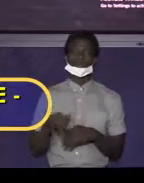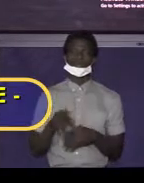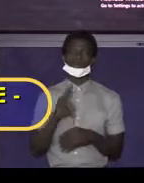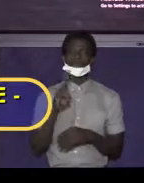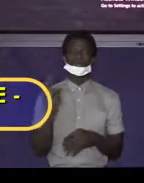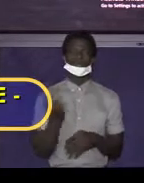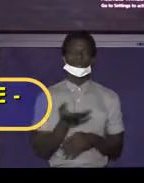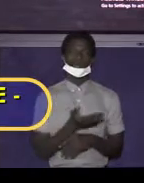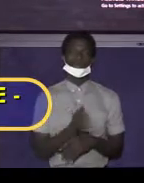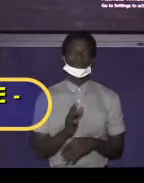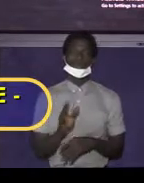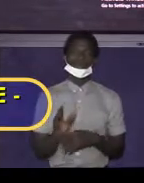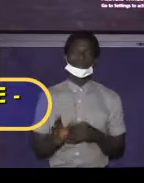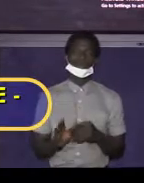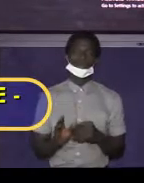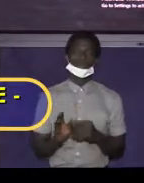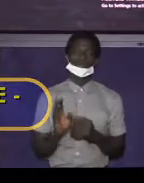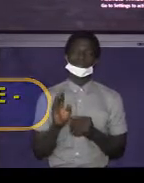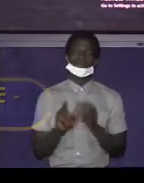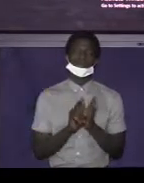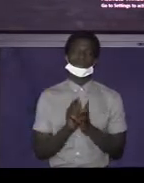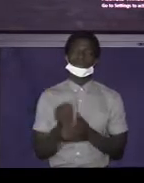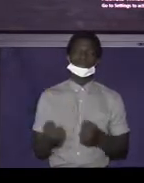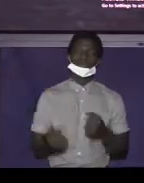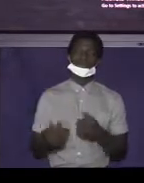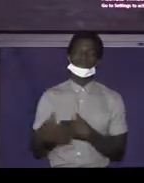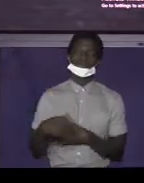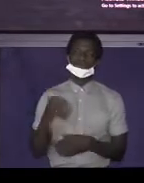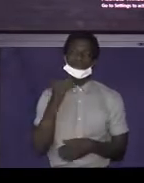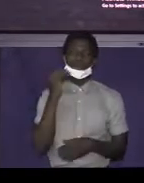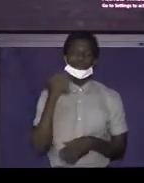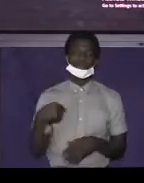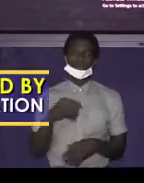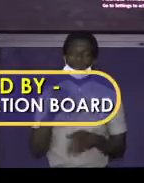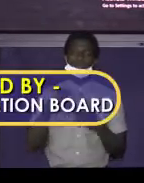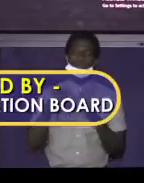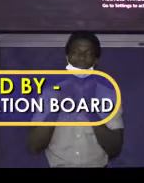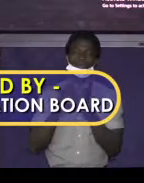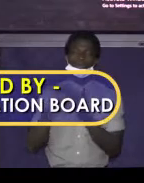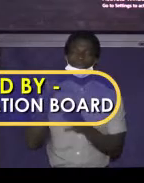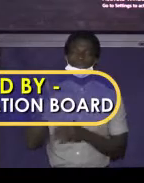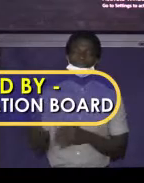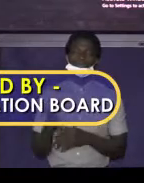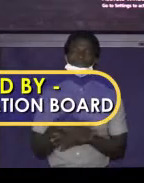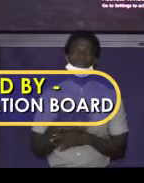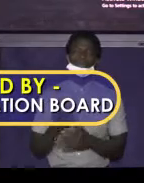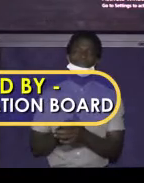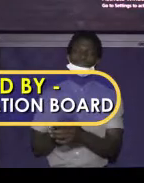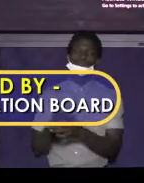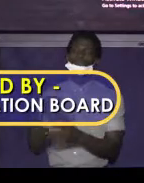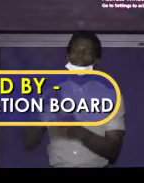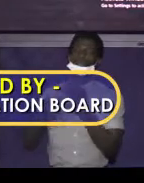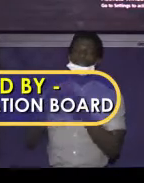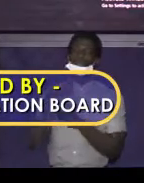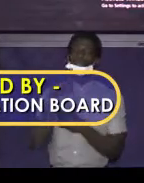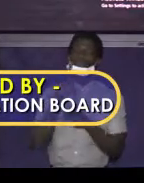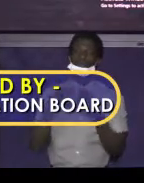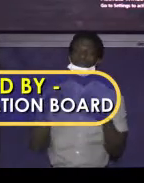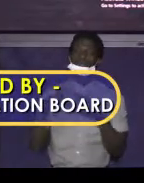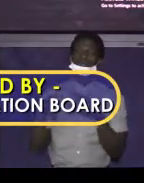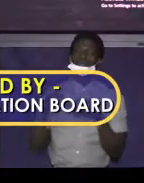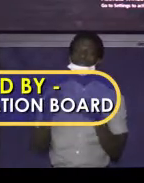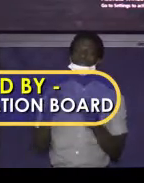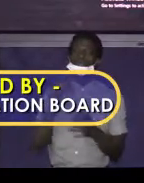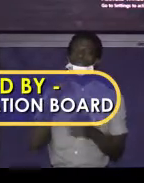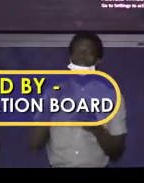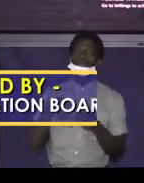back home. We are to calculate his average speed. Now, what we're going to do here will